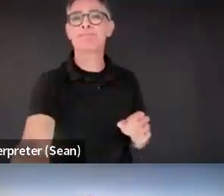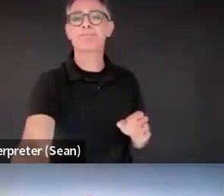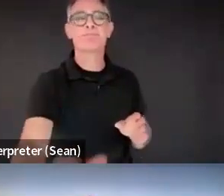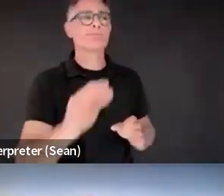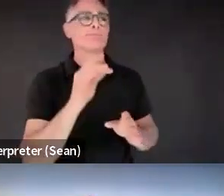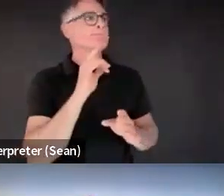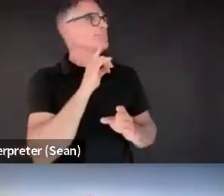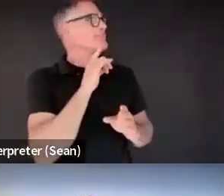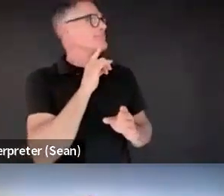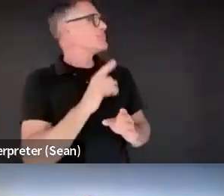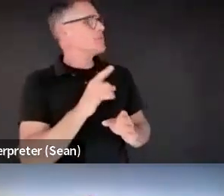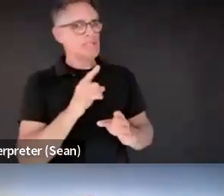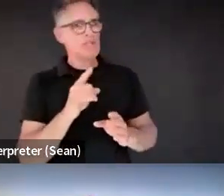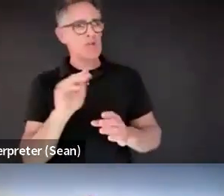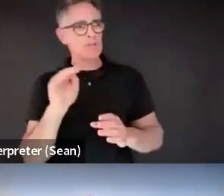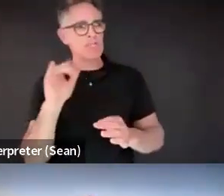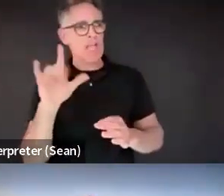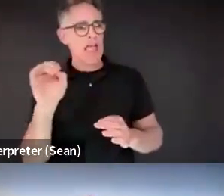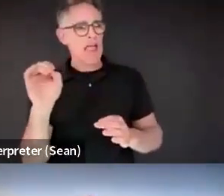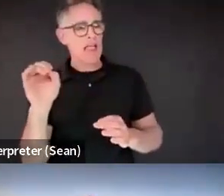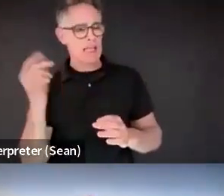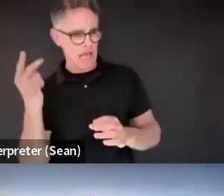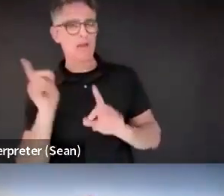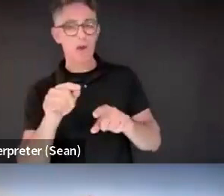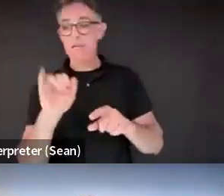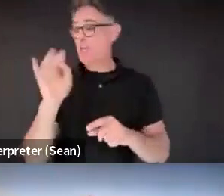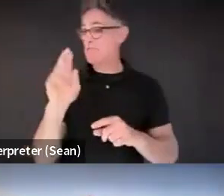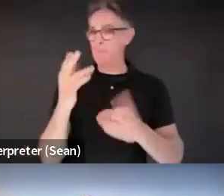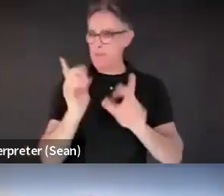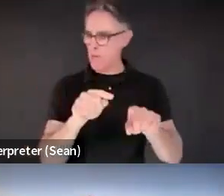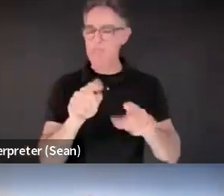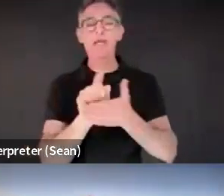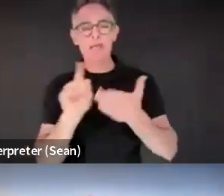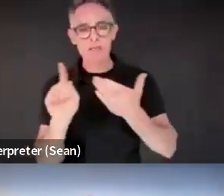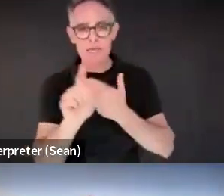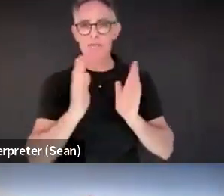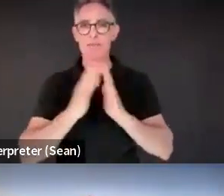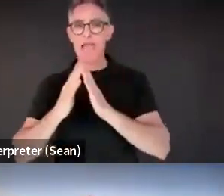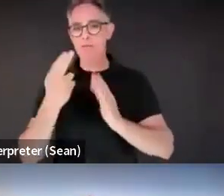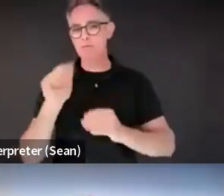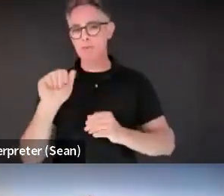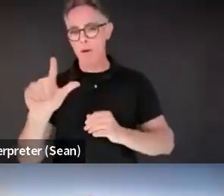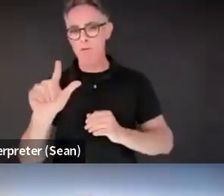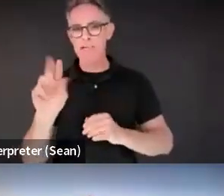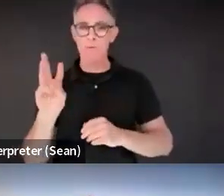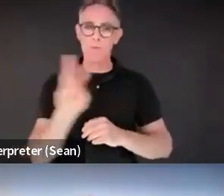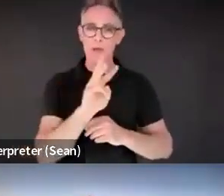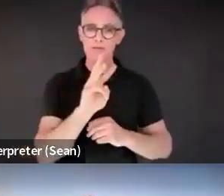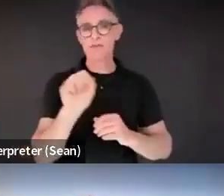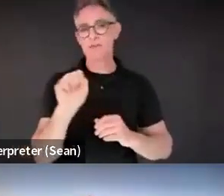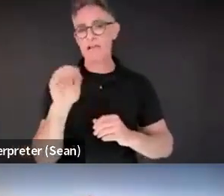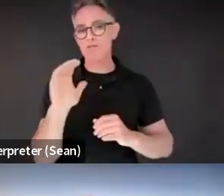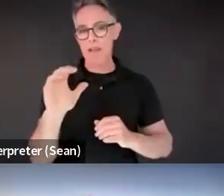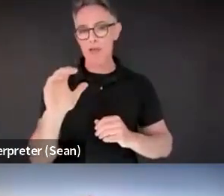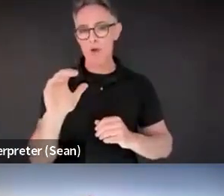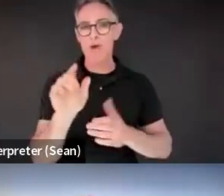certain that Michelle and I are going. I mean, Jennifer may be going too. We have next week the town hall in West Sacramento, and that is